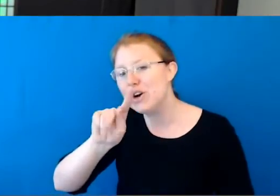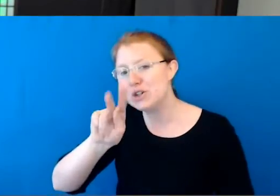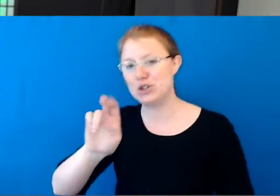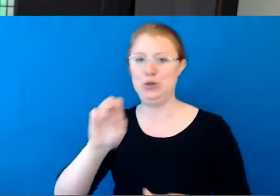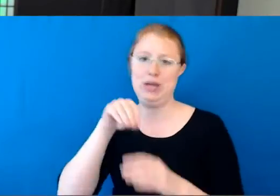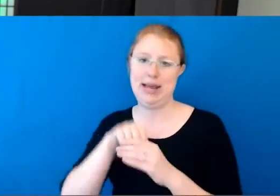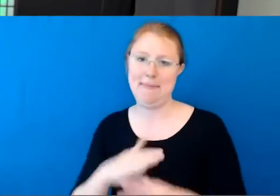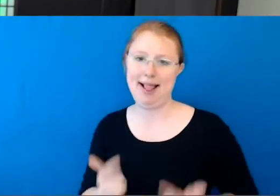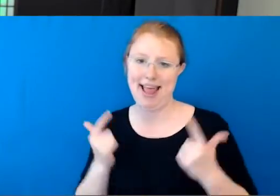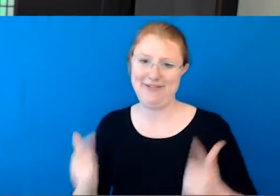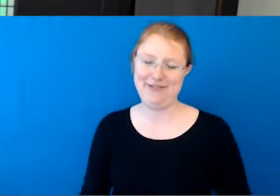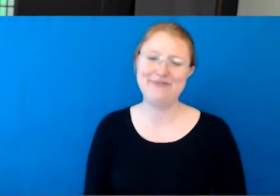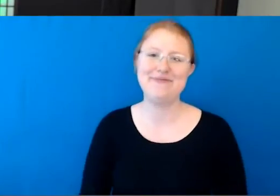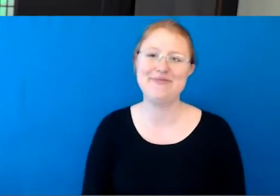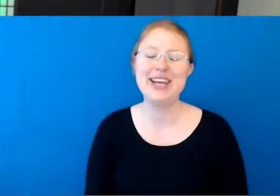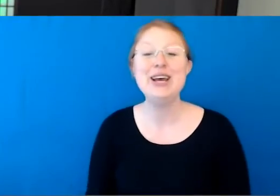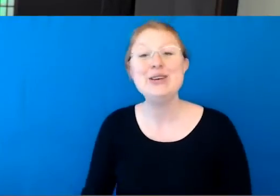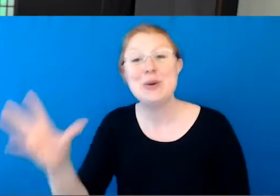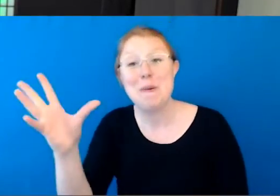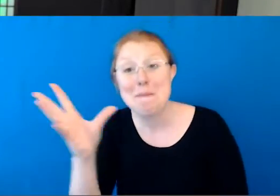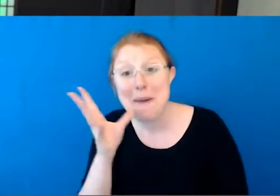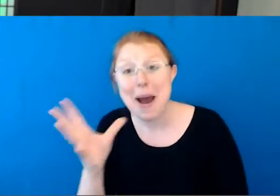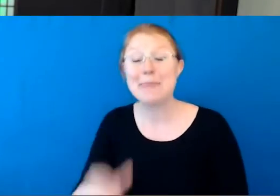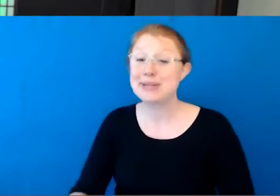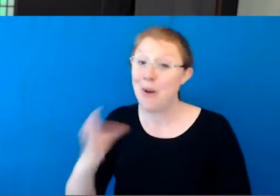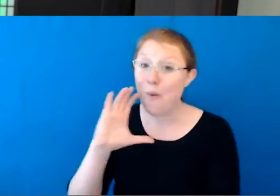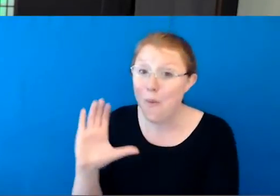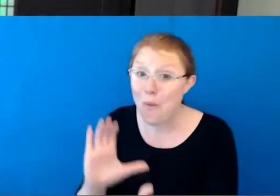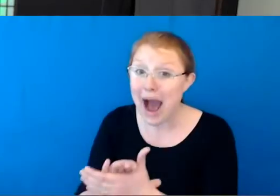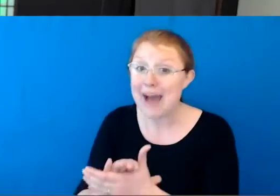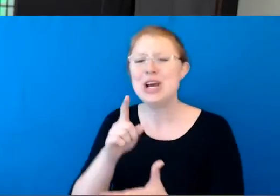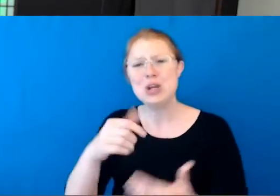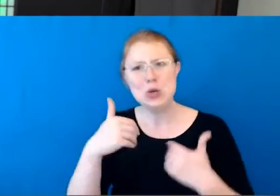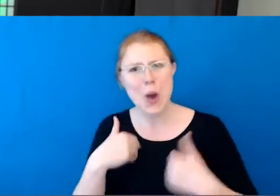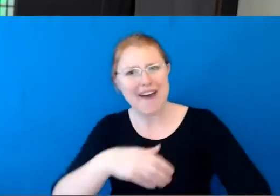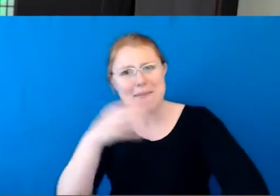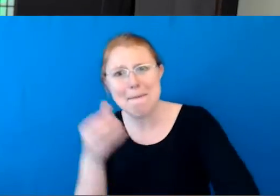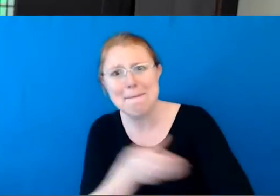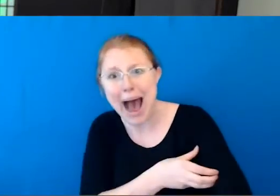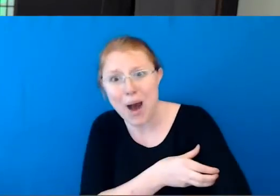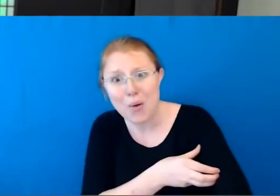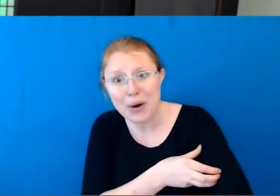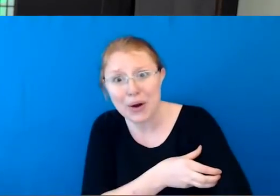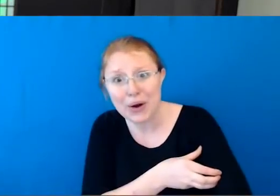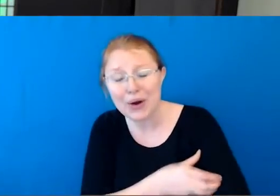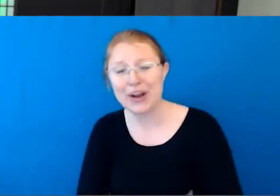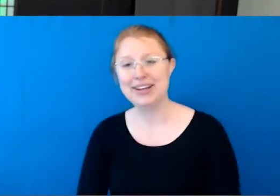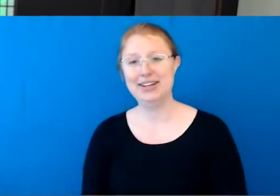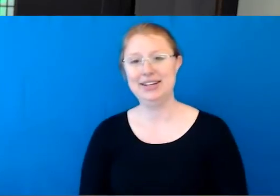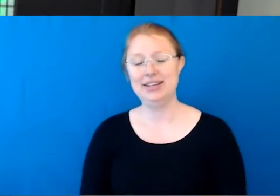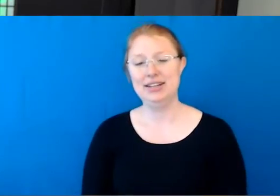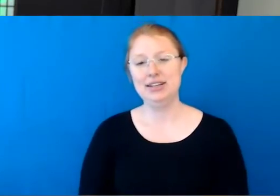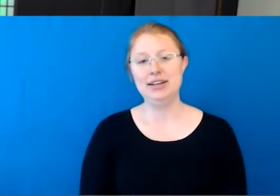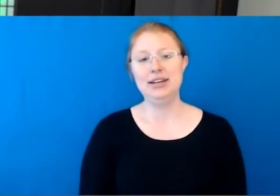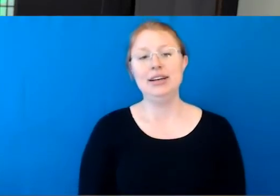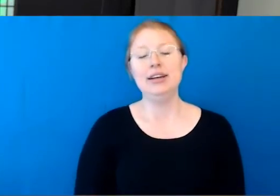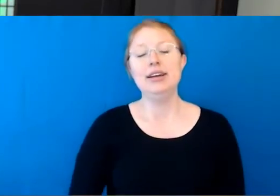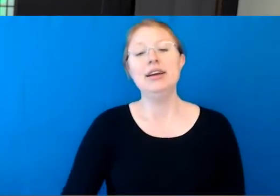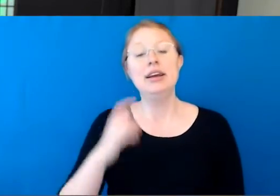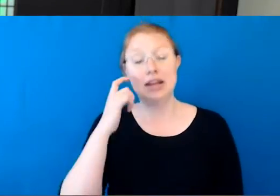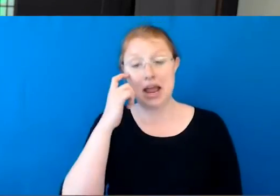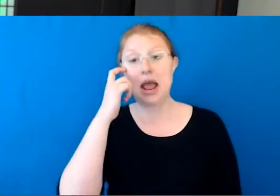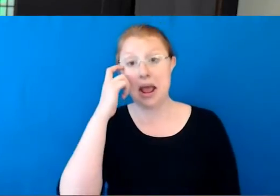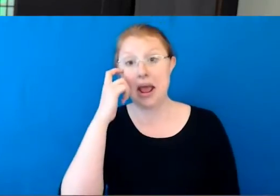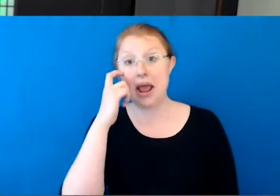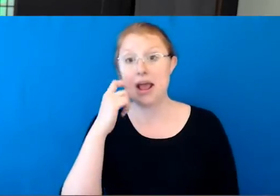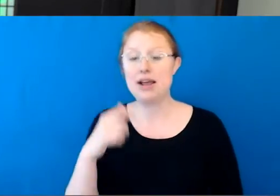wives, you have tremendous power over, especially, I would say, the men in your life.